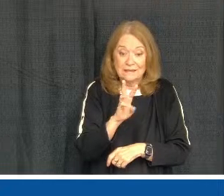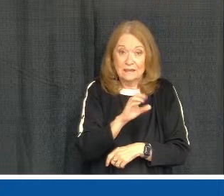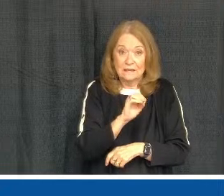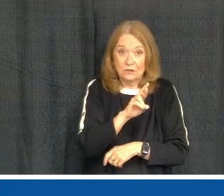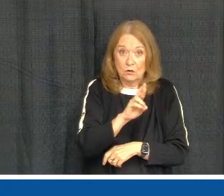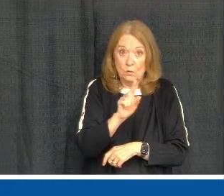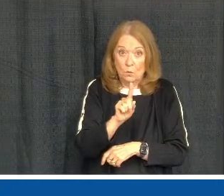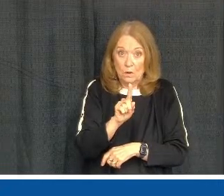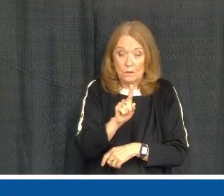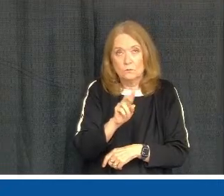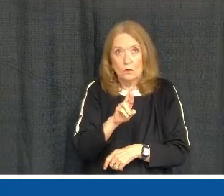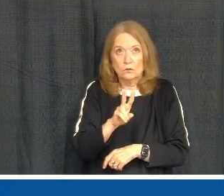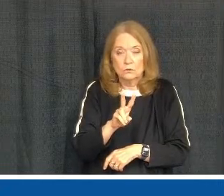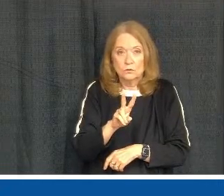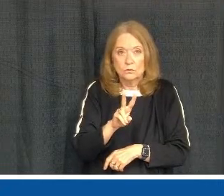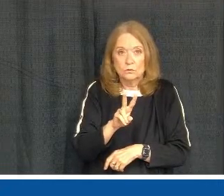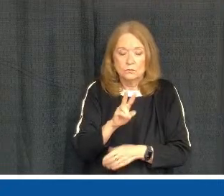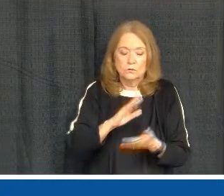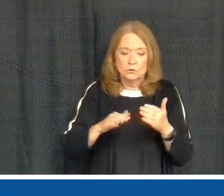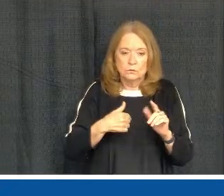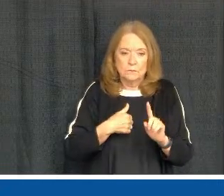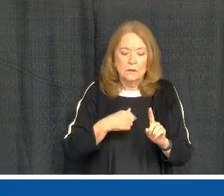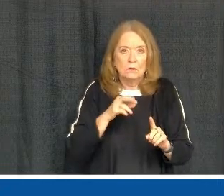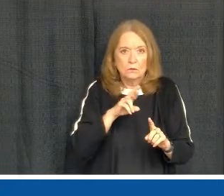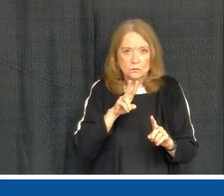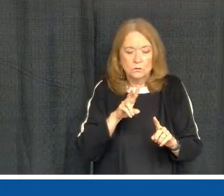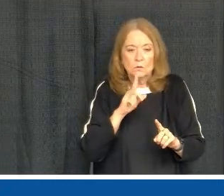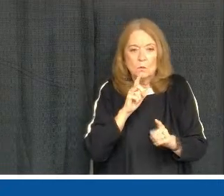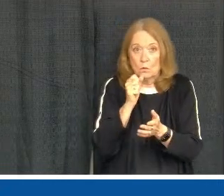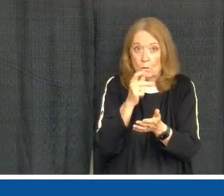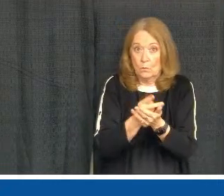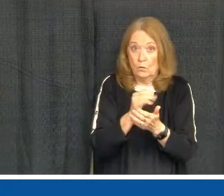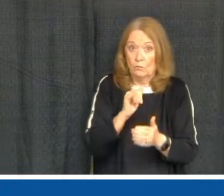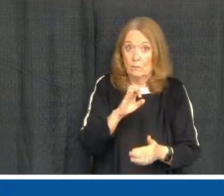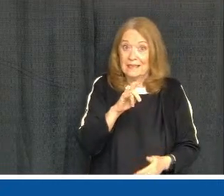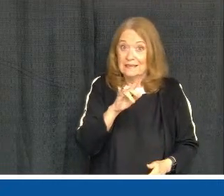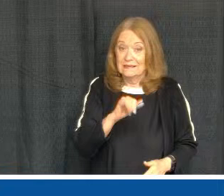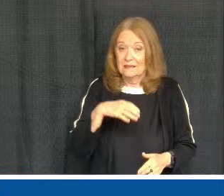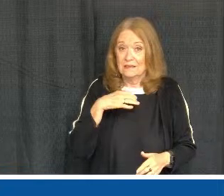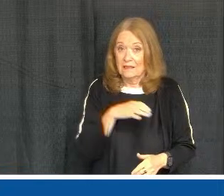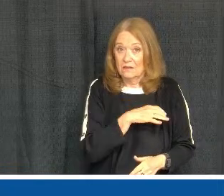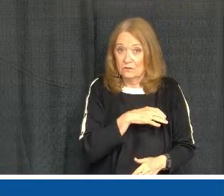R1, or R2, excuse me, were approved by City Council.